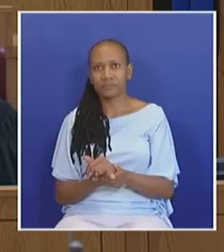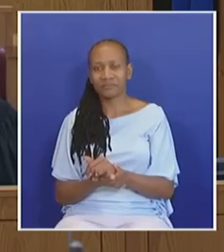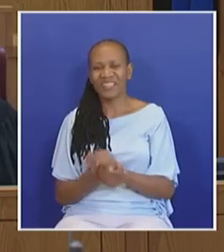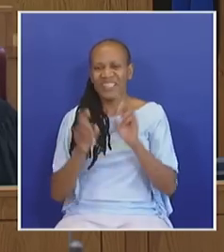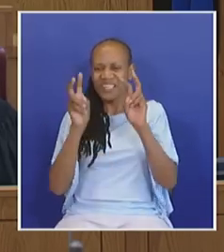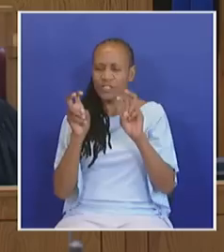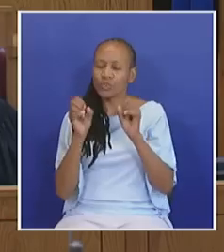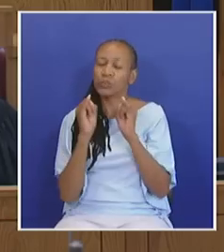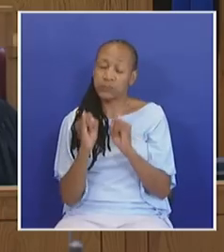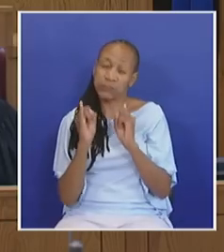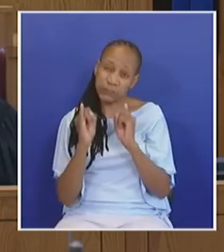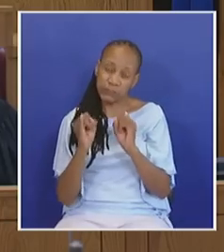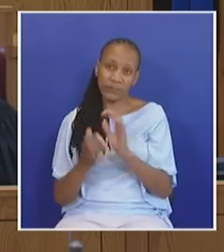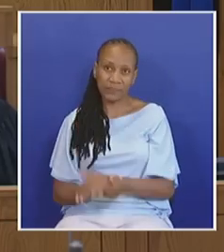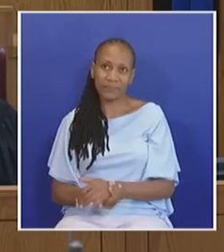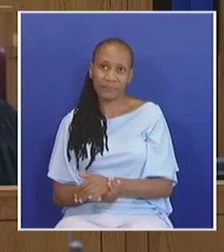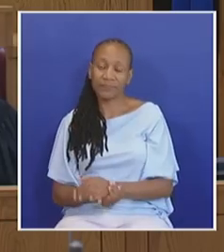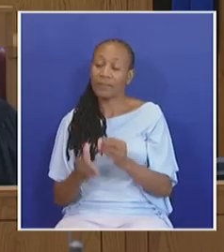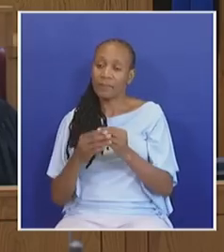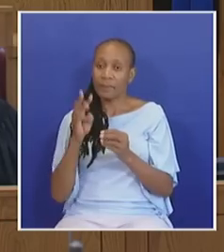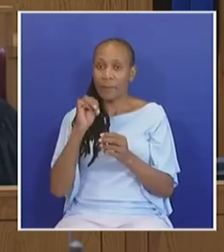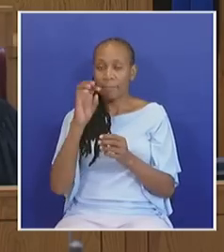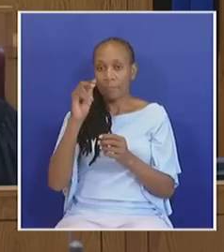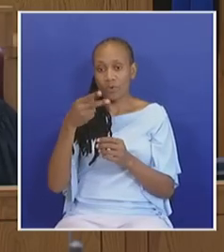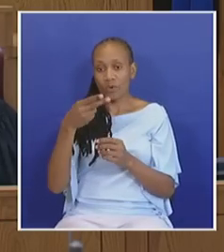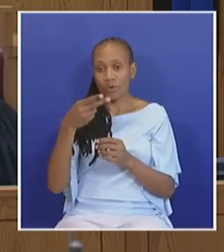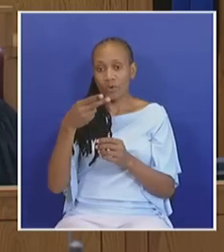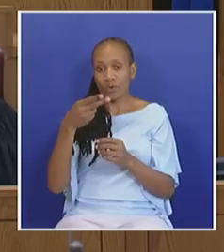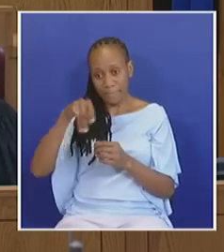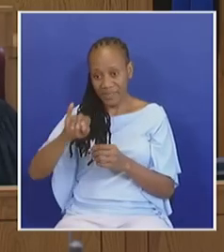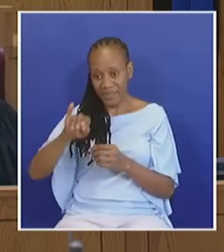matter. Honorable Mohapi, withdraw.